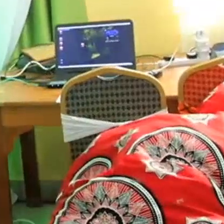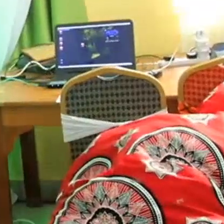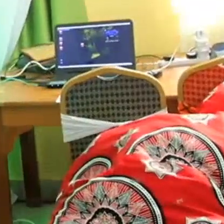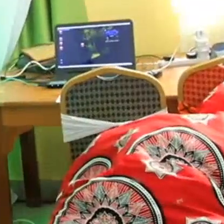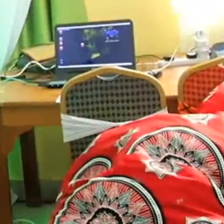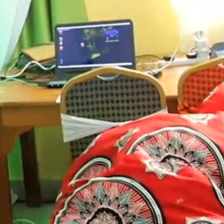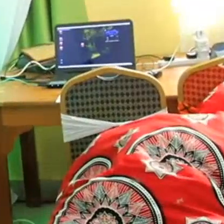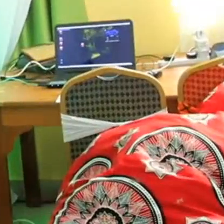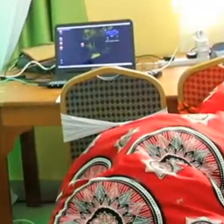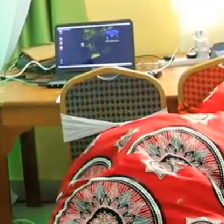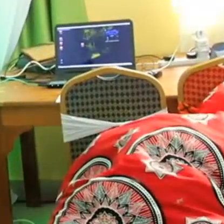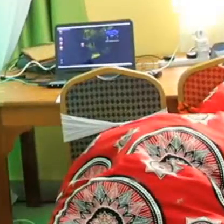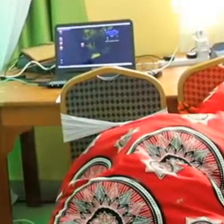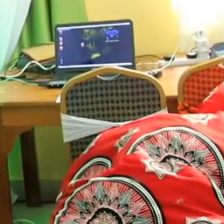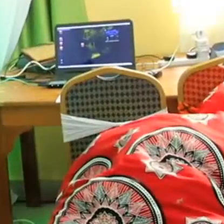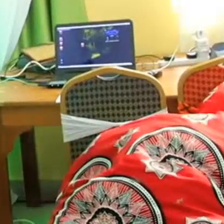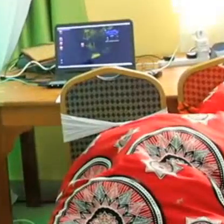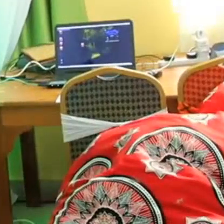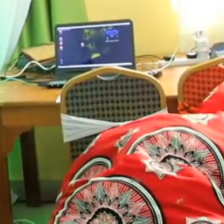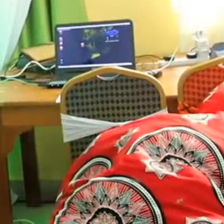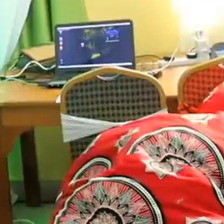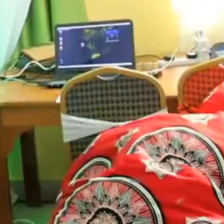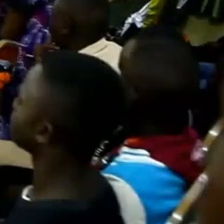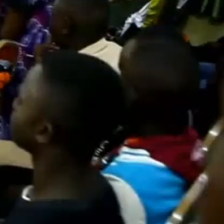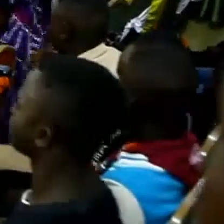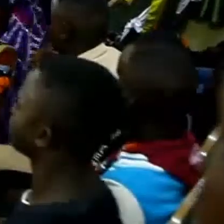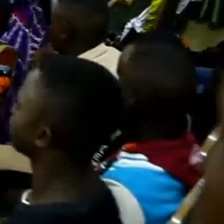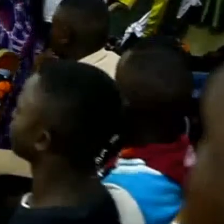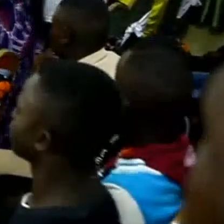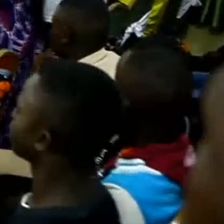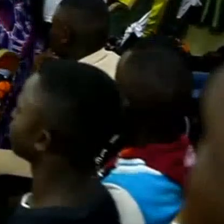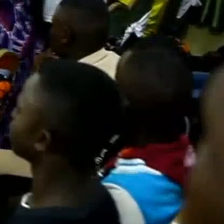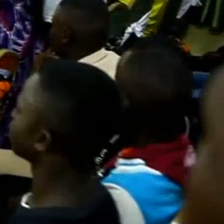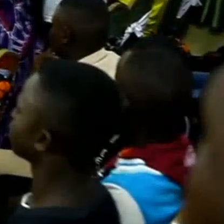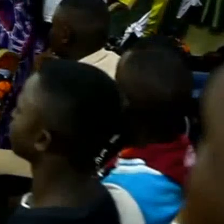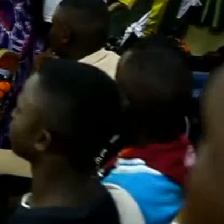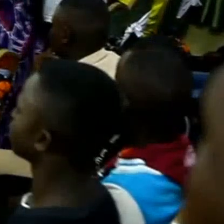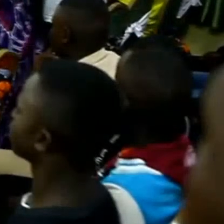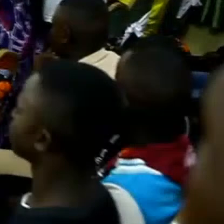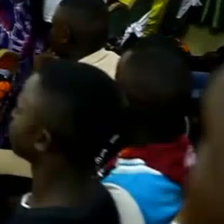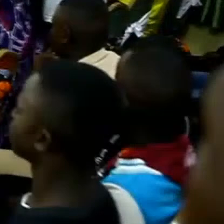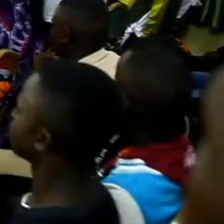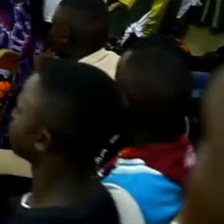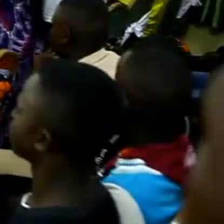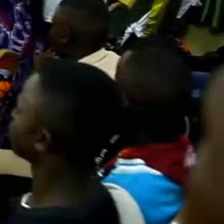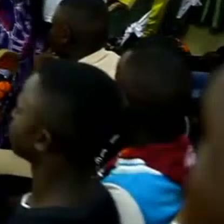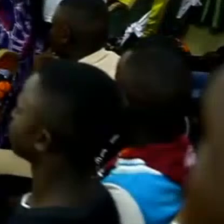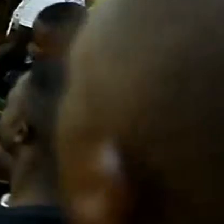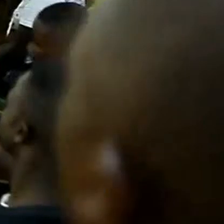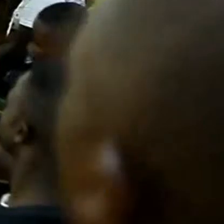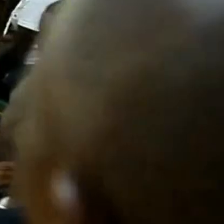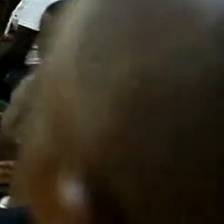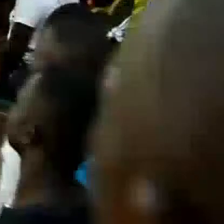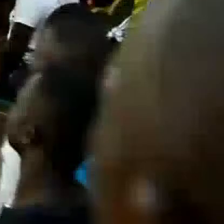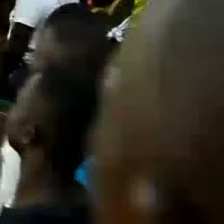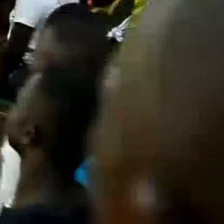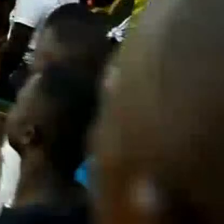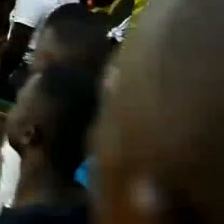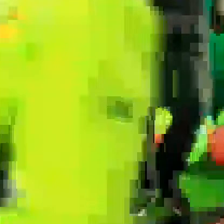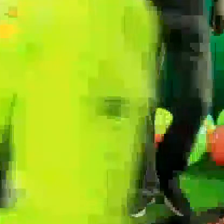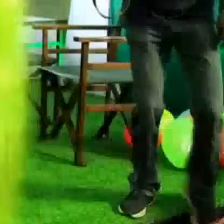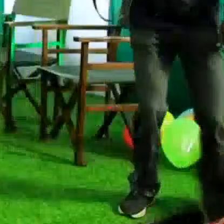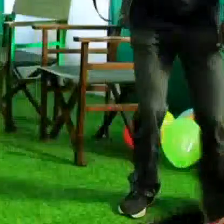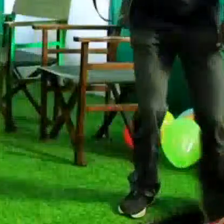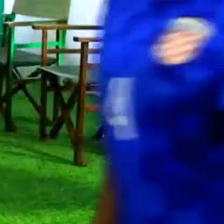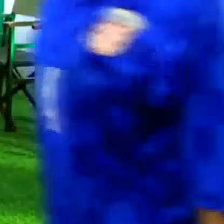not your friend, someone you're just saying for the first time. Awesome. Okay, put your hands together for it.